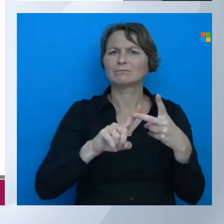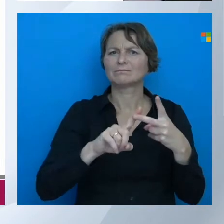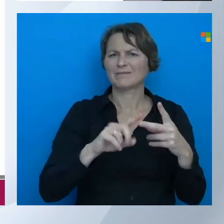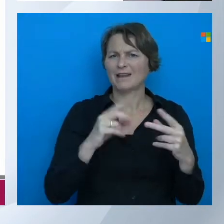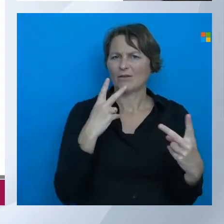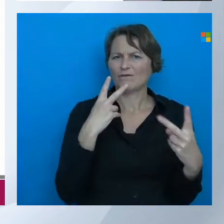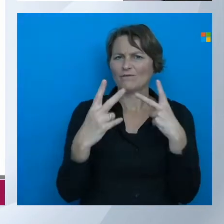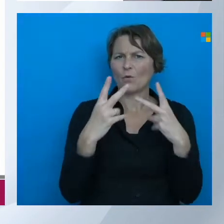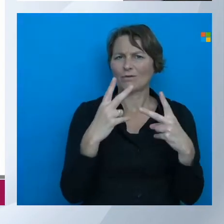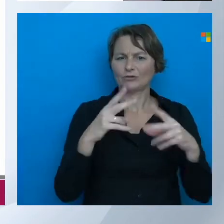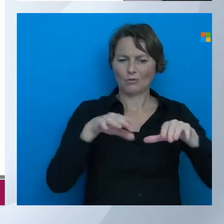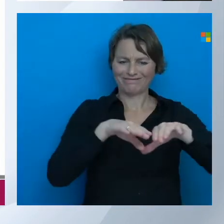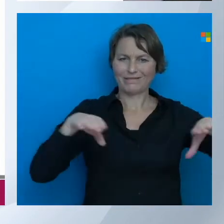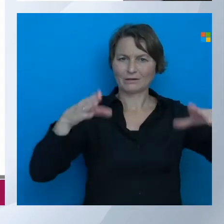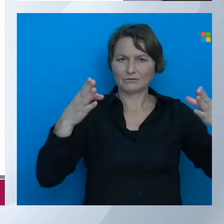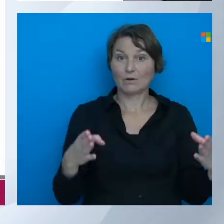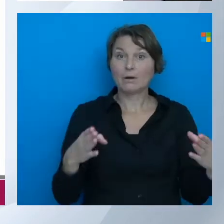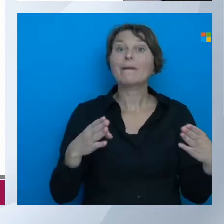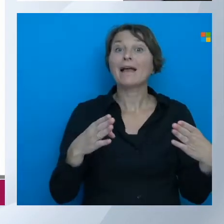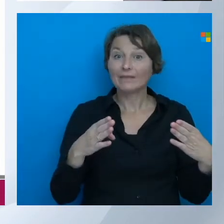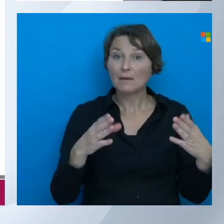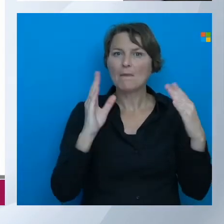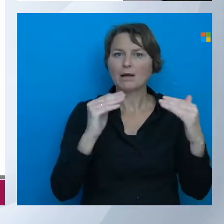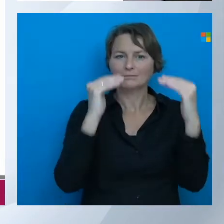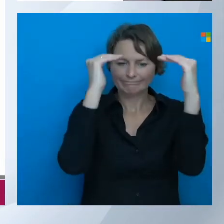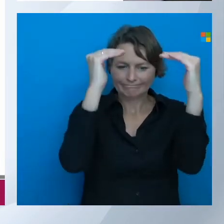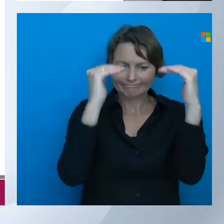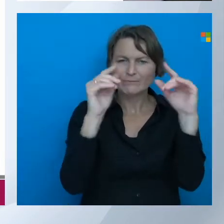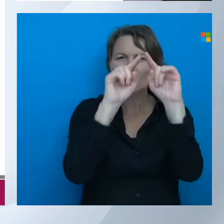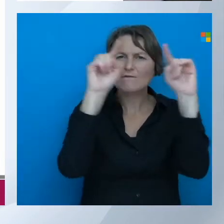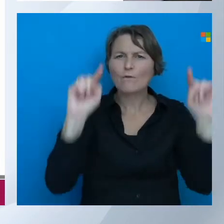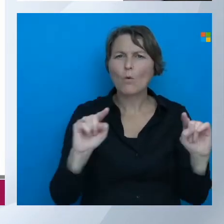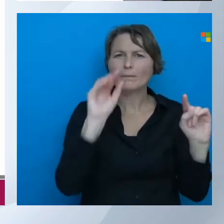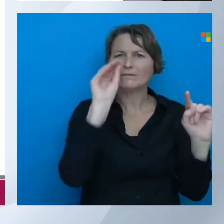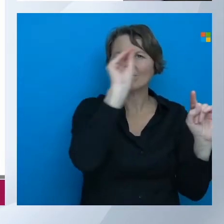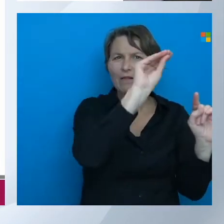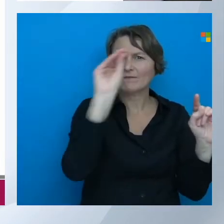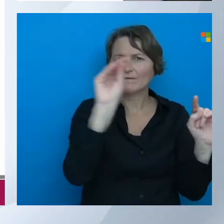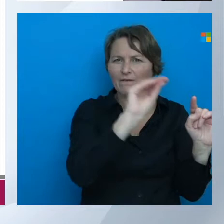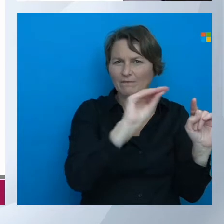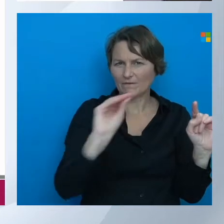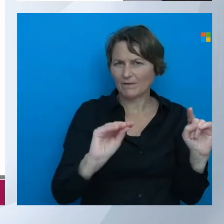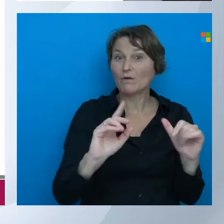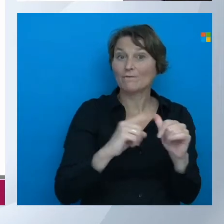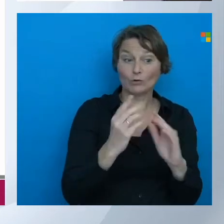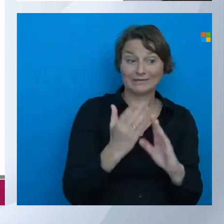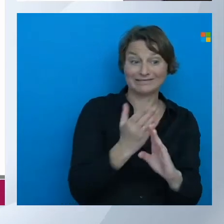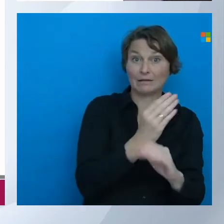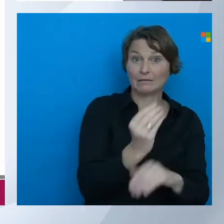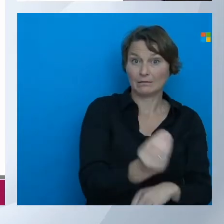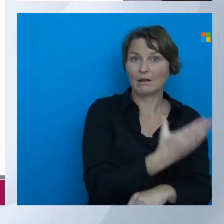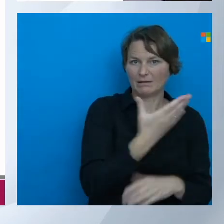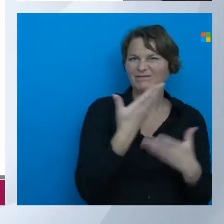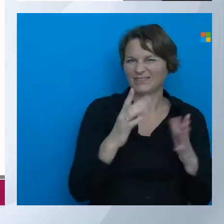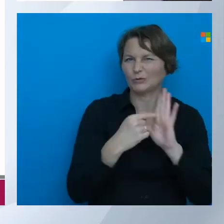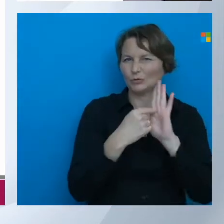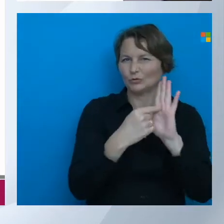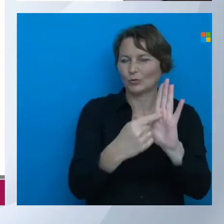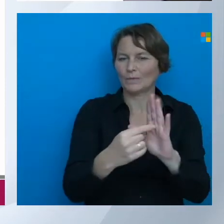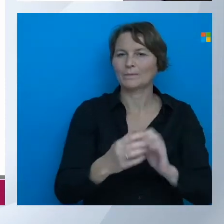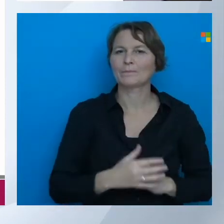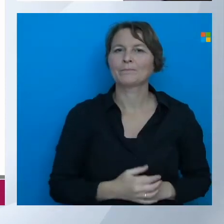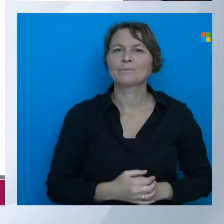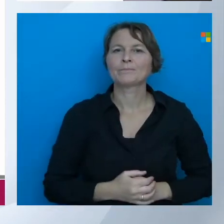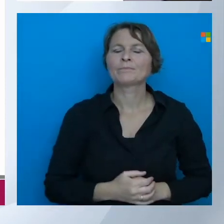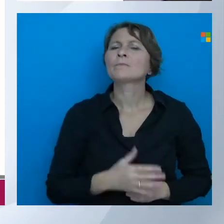fill-out forms, as I showed you in the first slides. But instead of hitting that create button